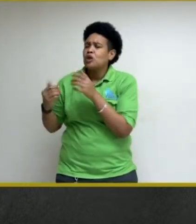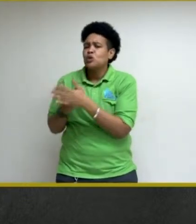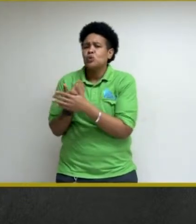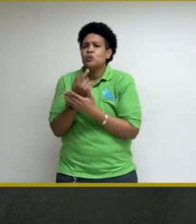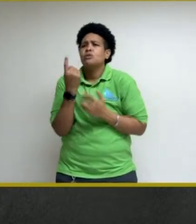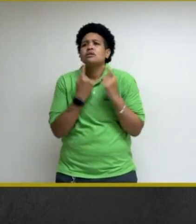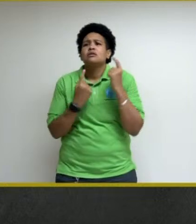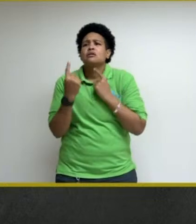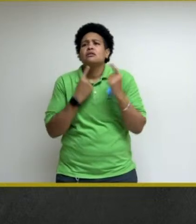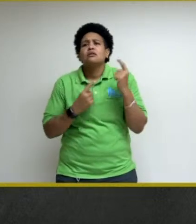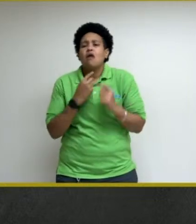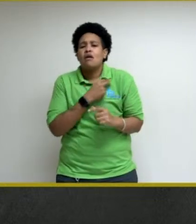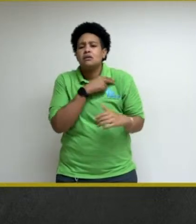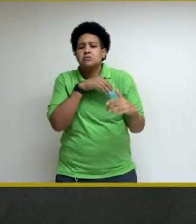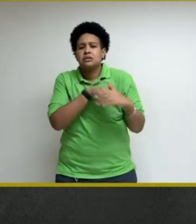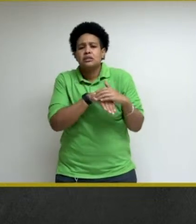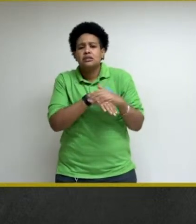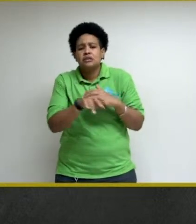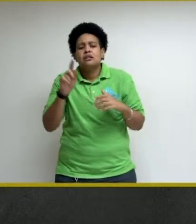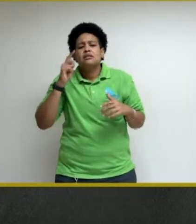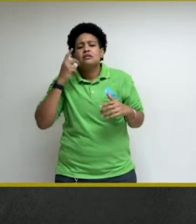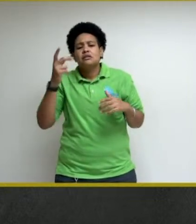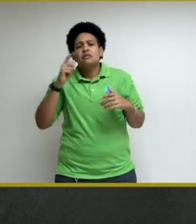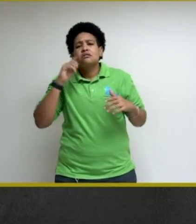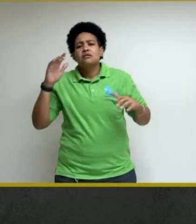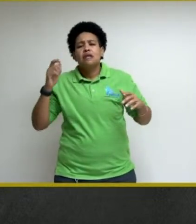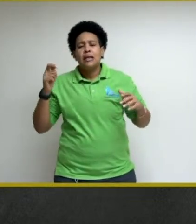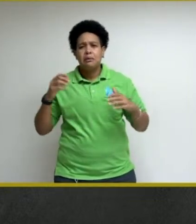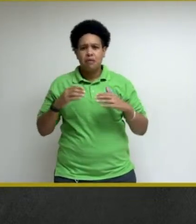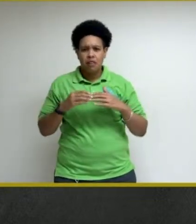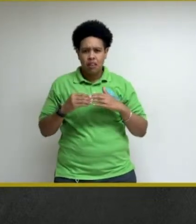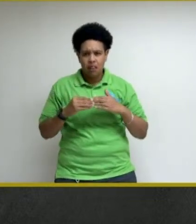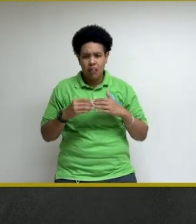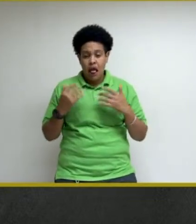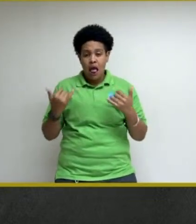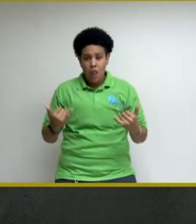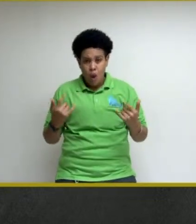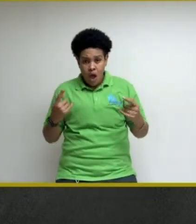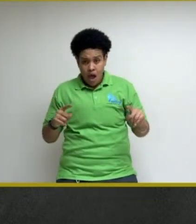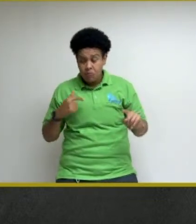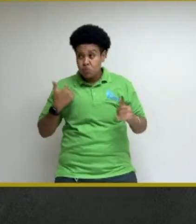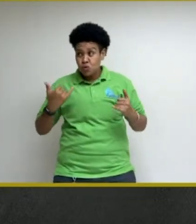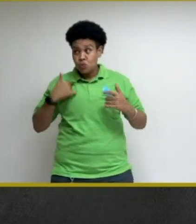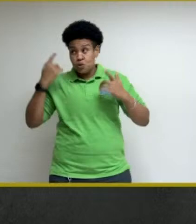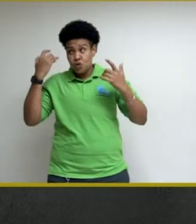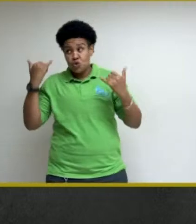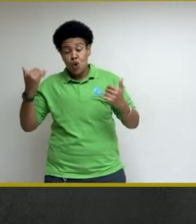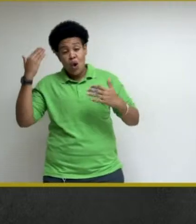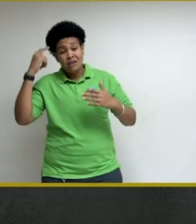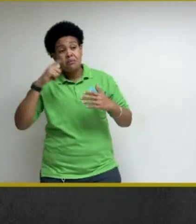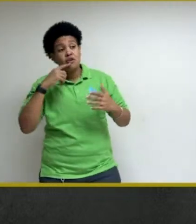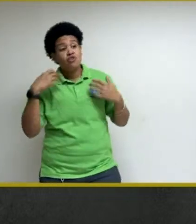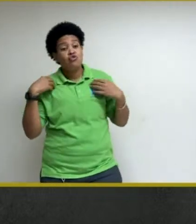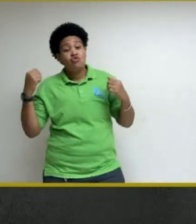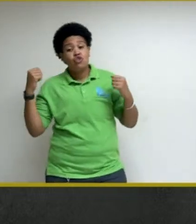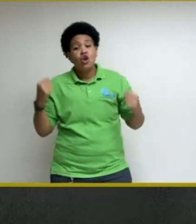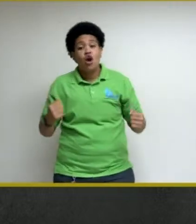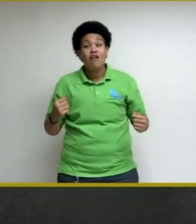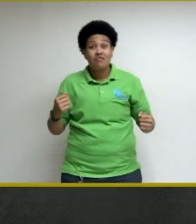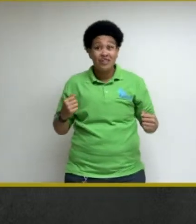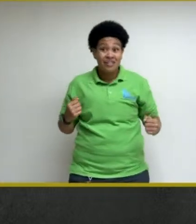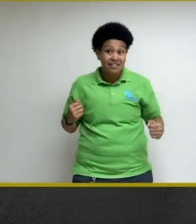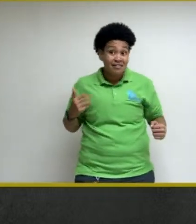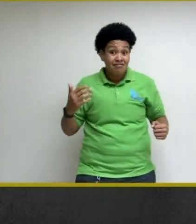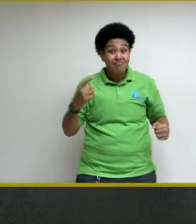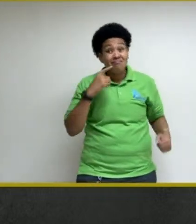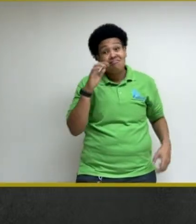cases. Seeing that you're getting somewhat of a reprieve, should we now expect recoveries to be at where they were, say,